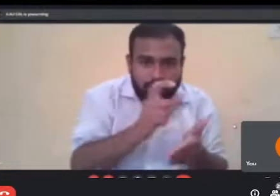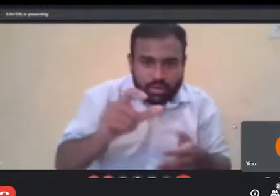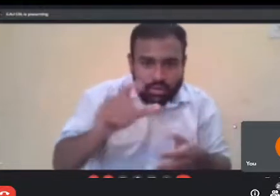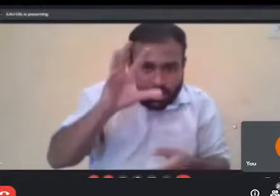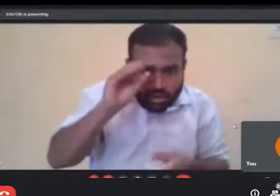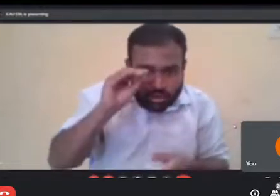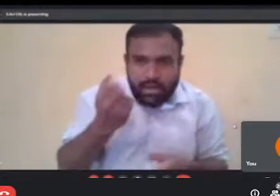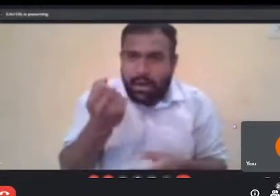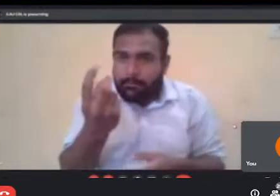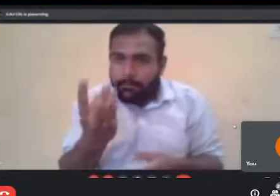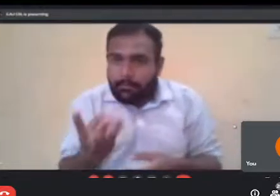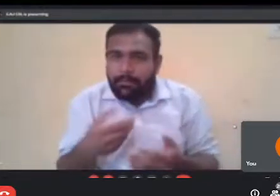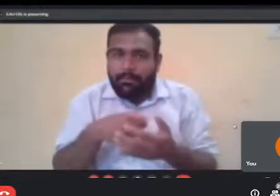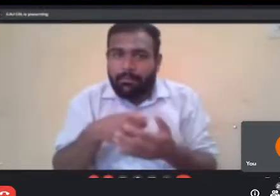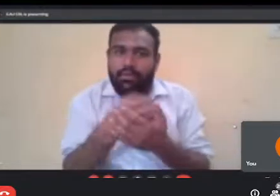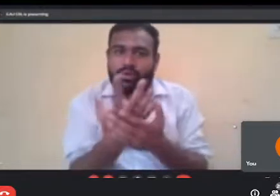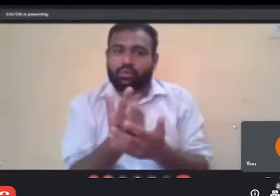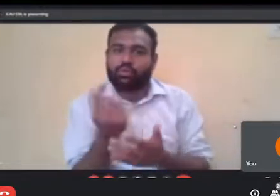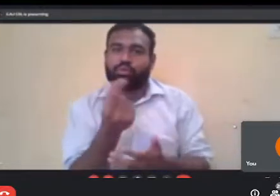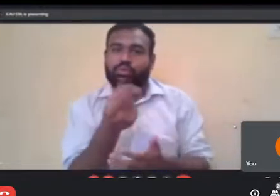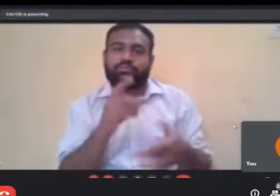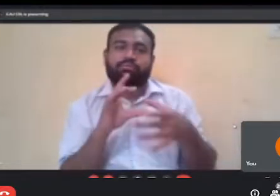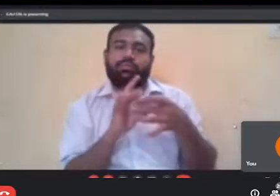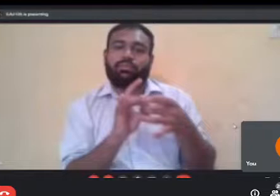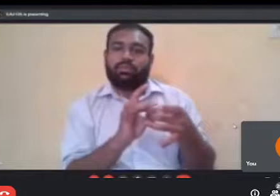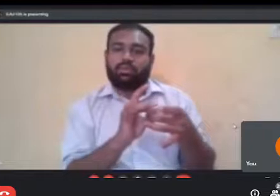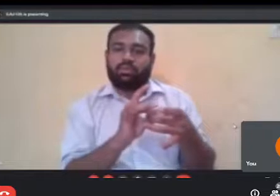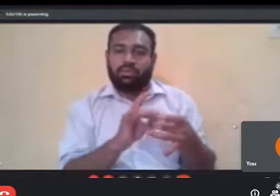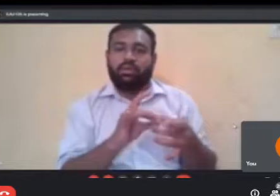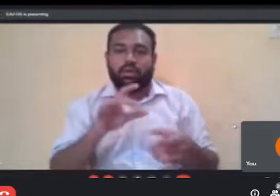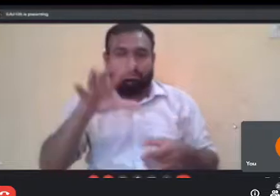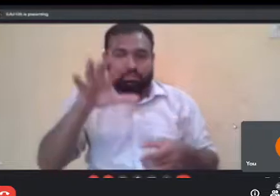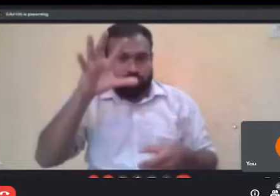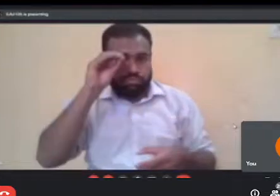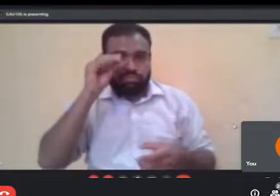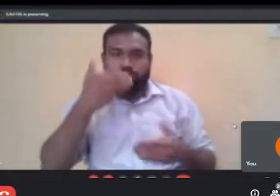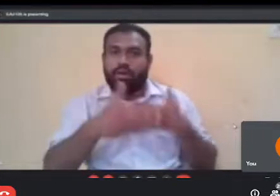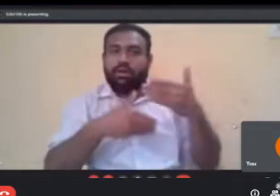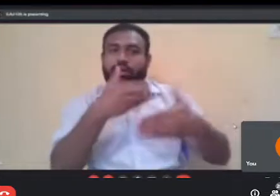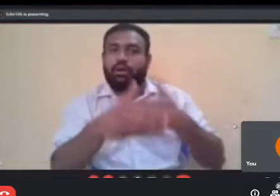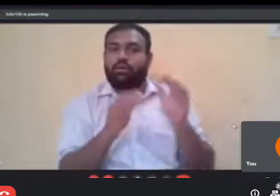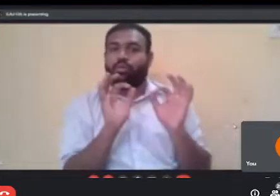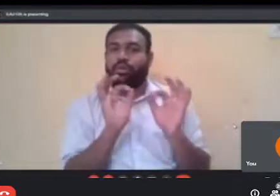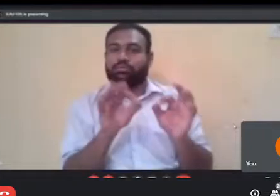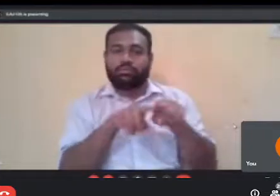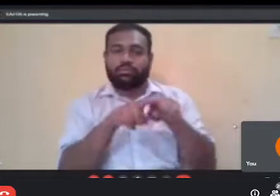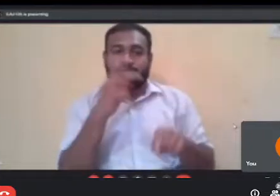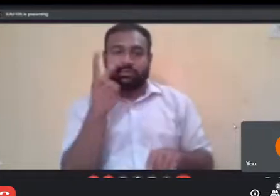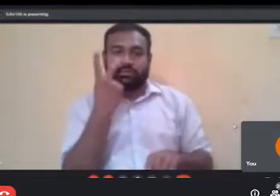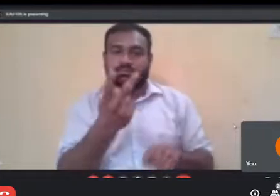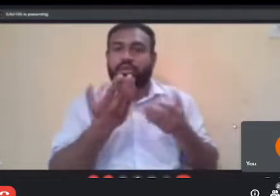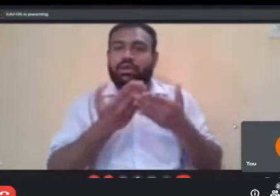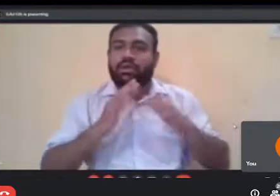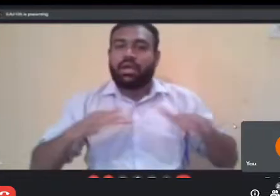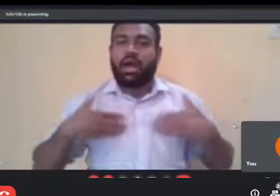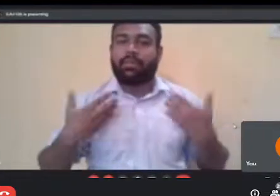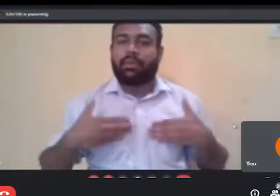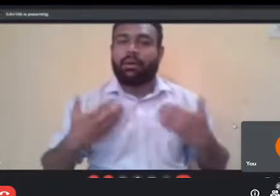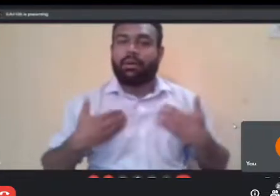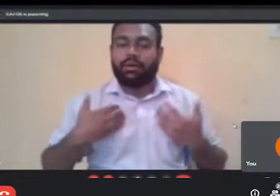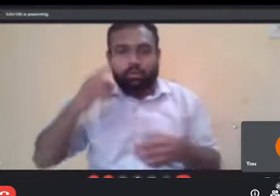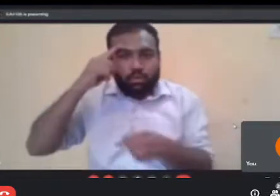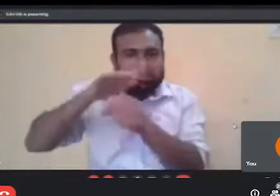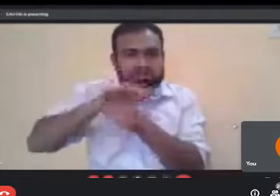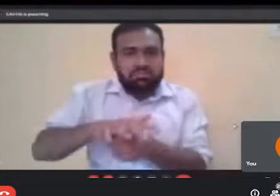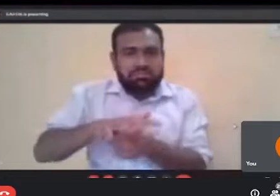they're signing, they are saying, what is this word? They're spelling to each other. So we are using the multi-literacies again with these children. And we